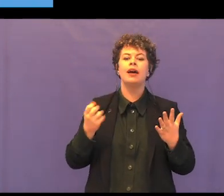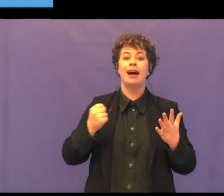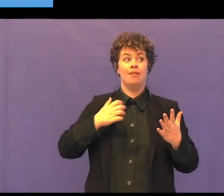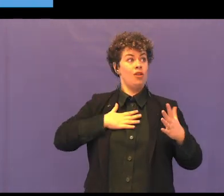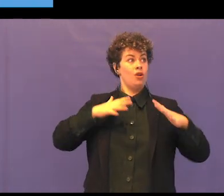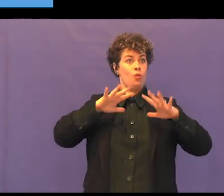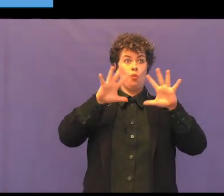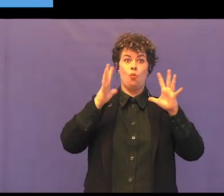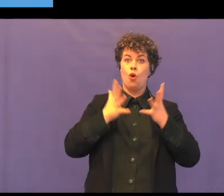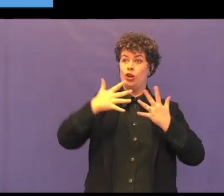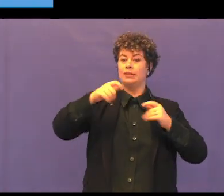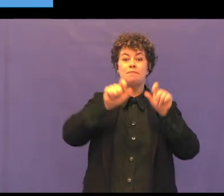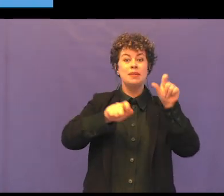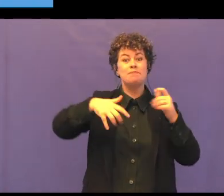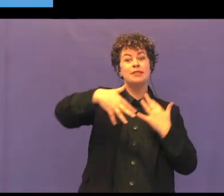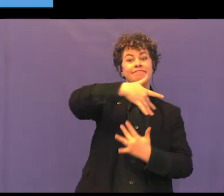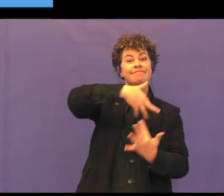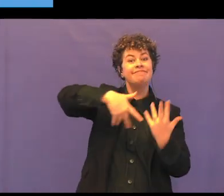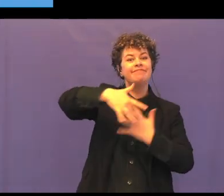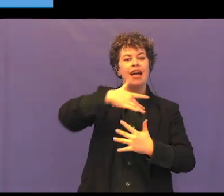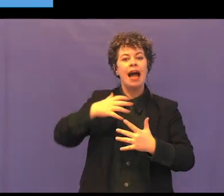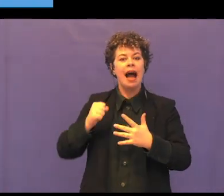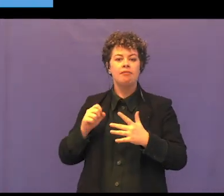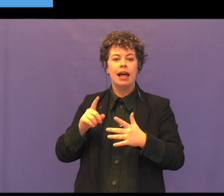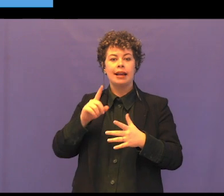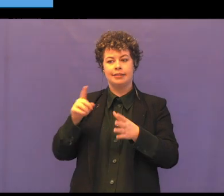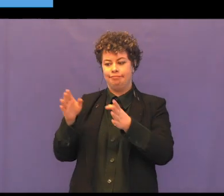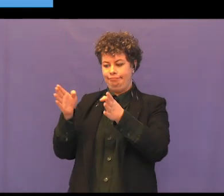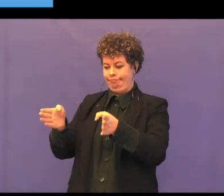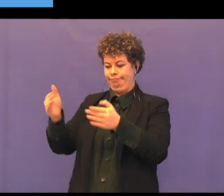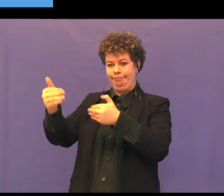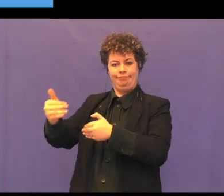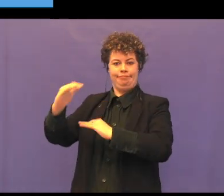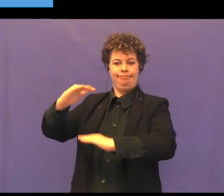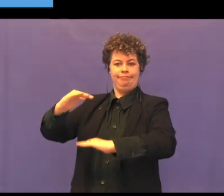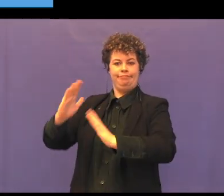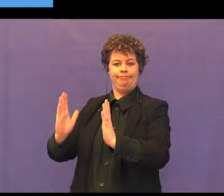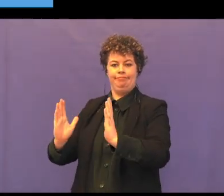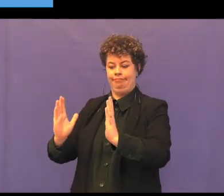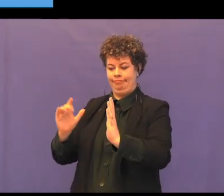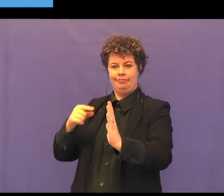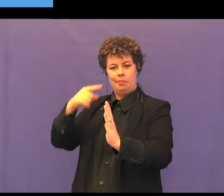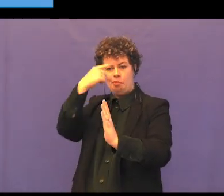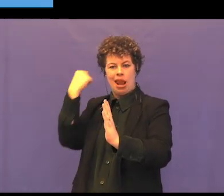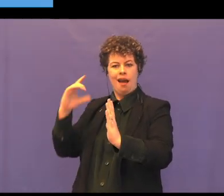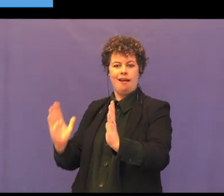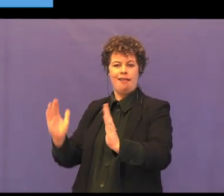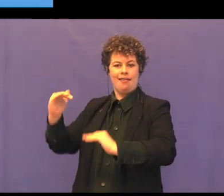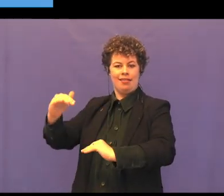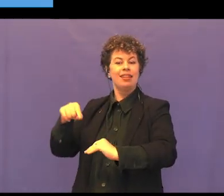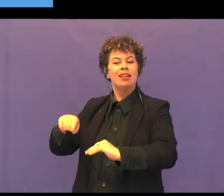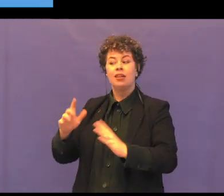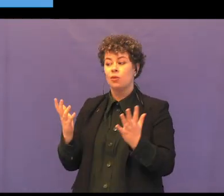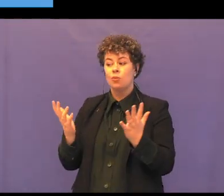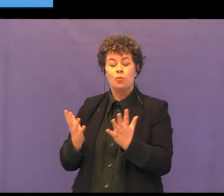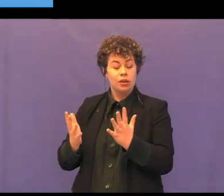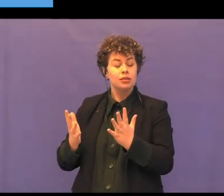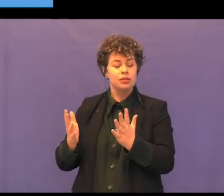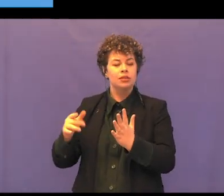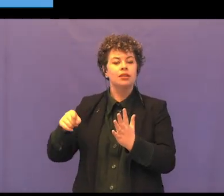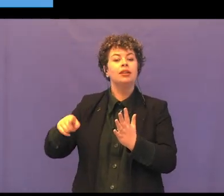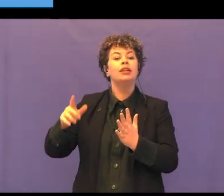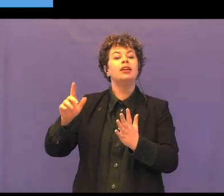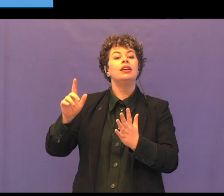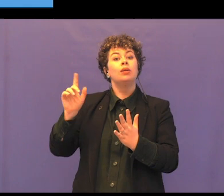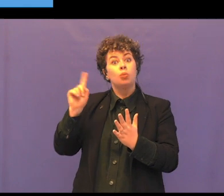in which the thing that drives our society is the thing that remains most invisible. He carries out a thought experiment.